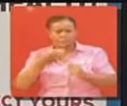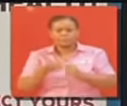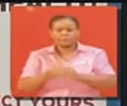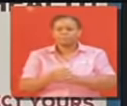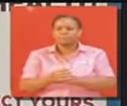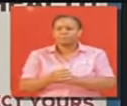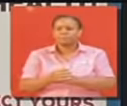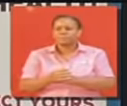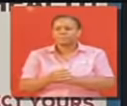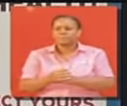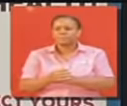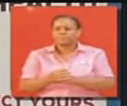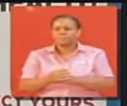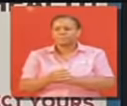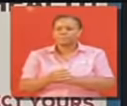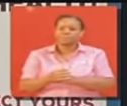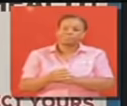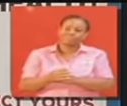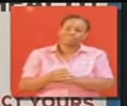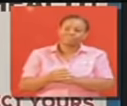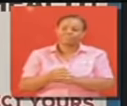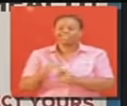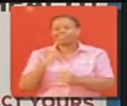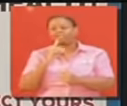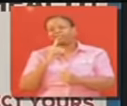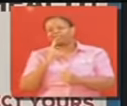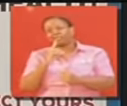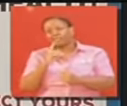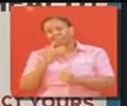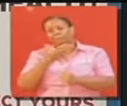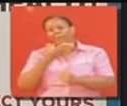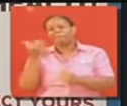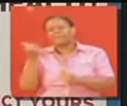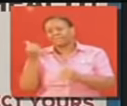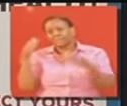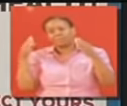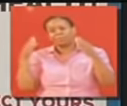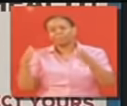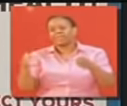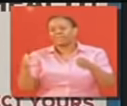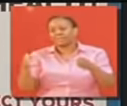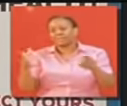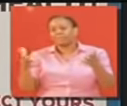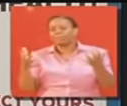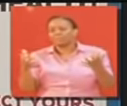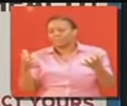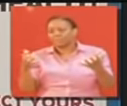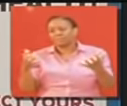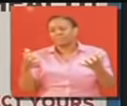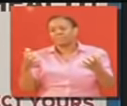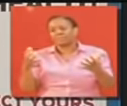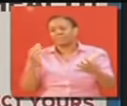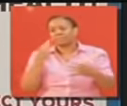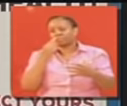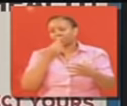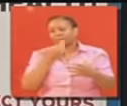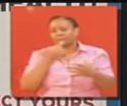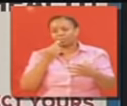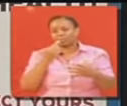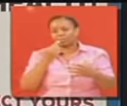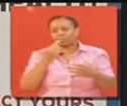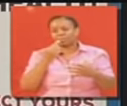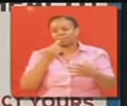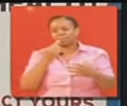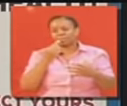Ideally, we want to have the holes in your face, the nose and mouth covered by a mask to prevent the expulsion